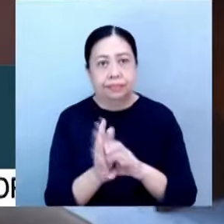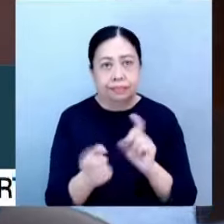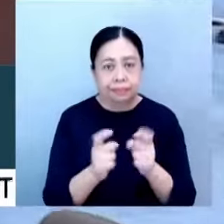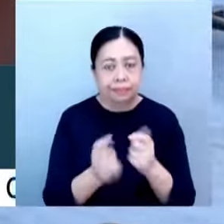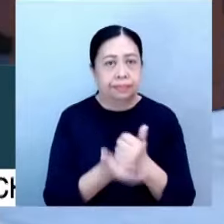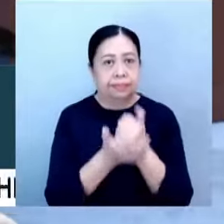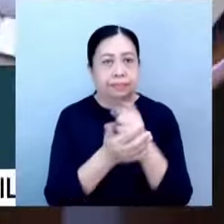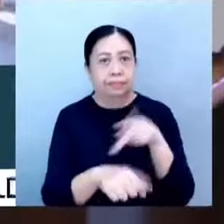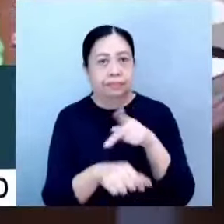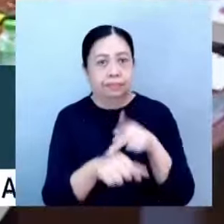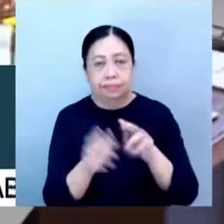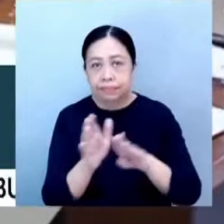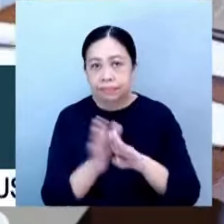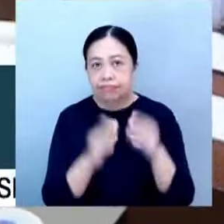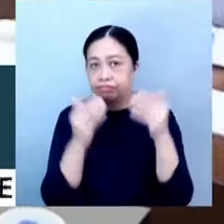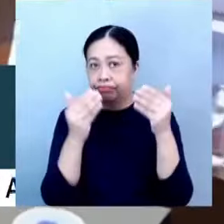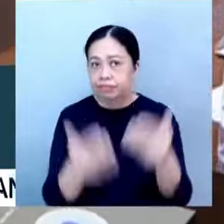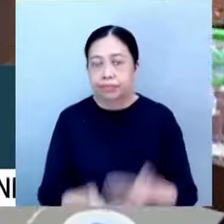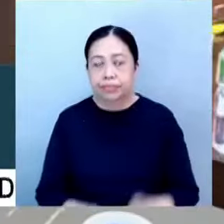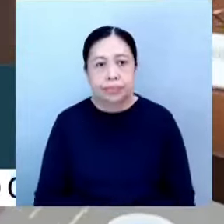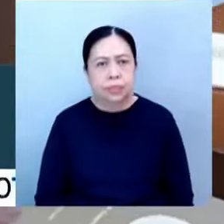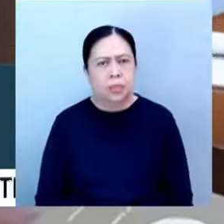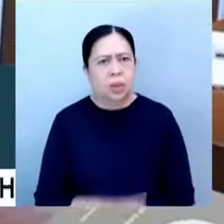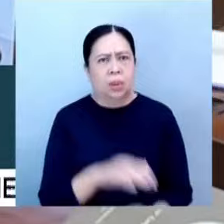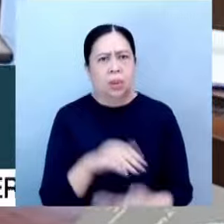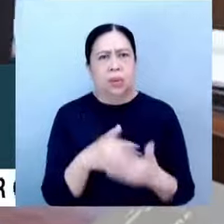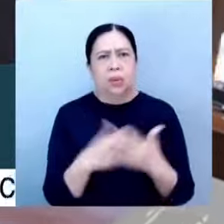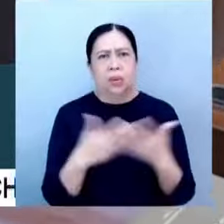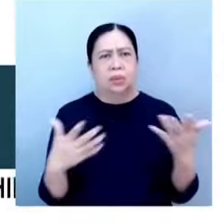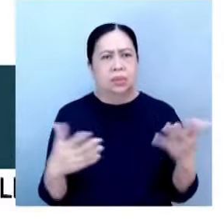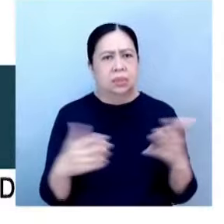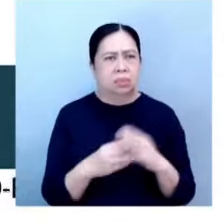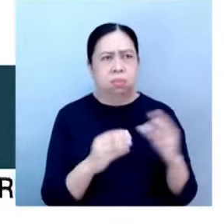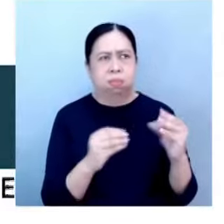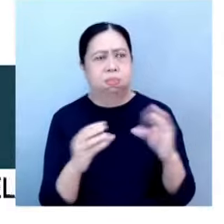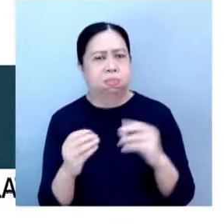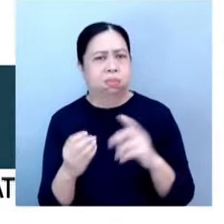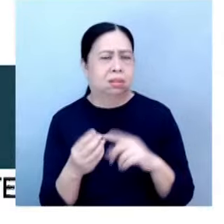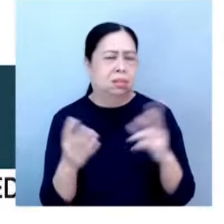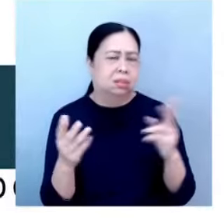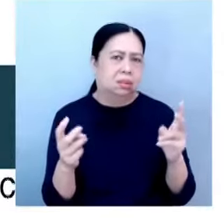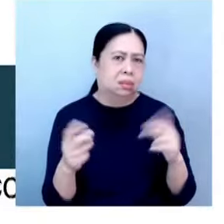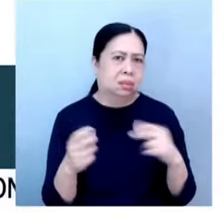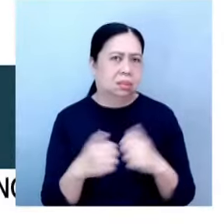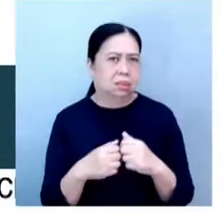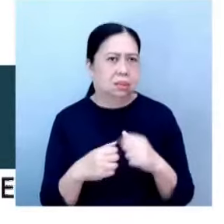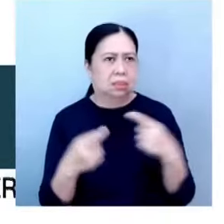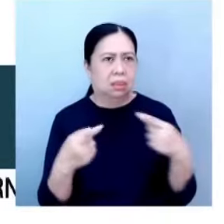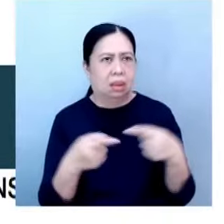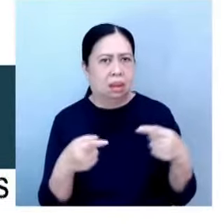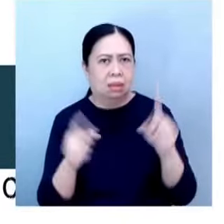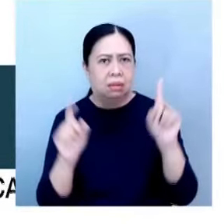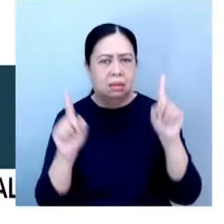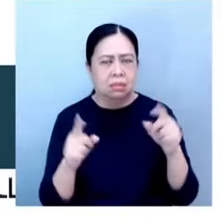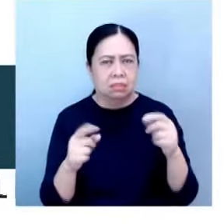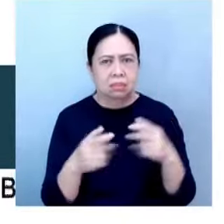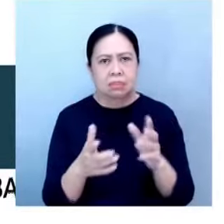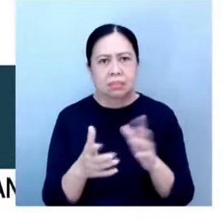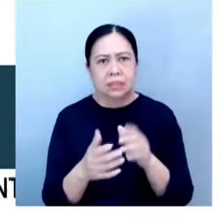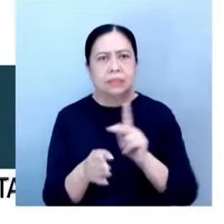country progress, move forward. All this talk about, disagreements